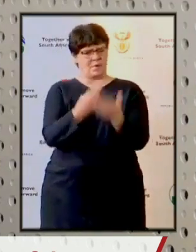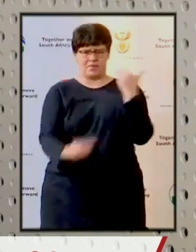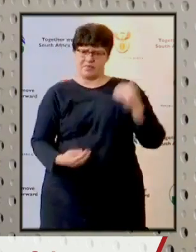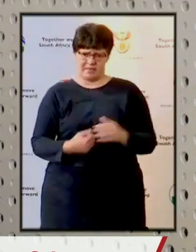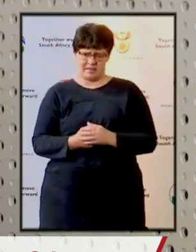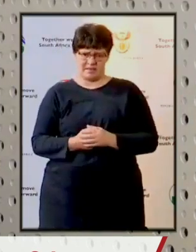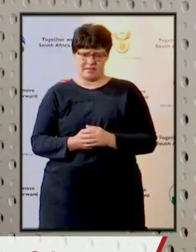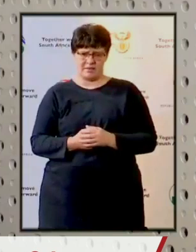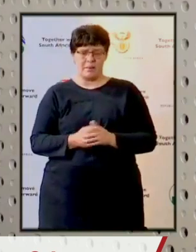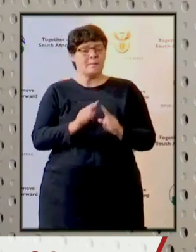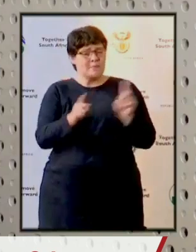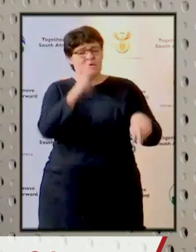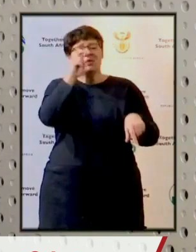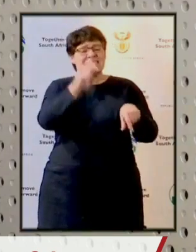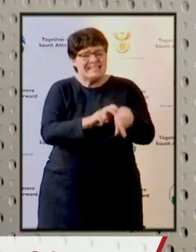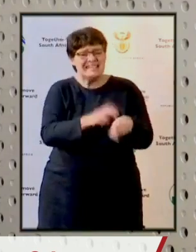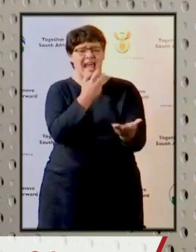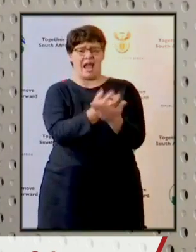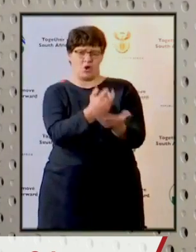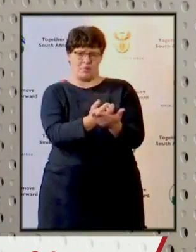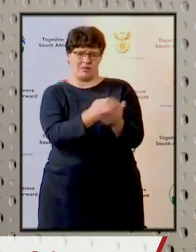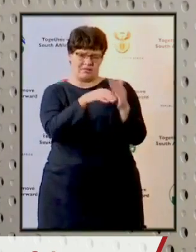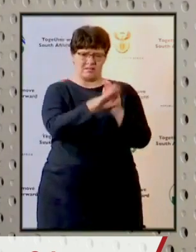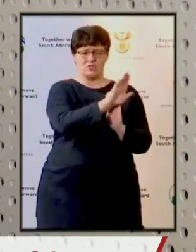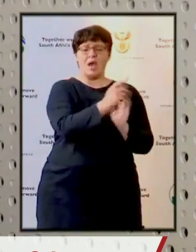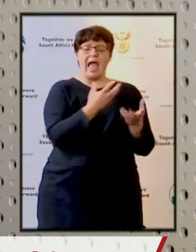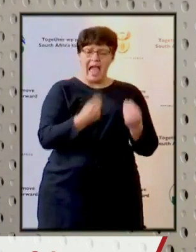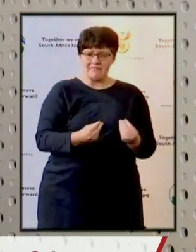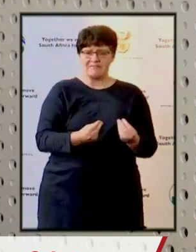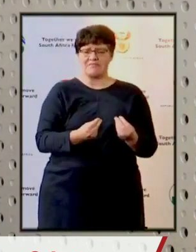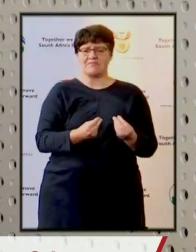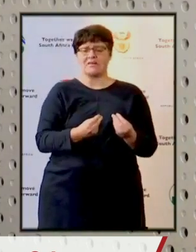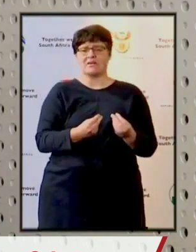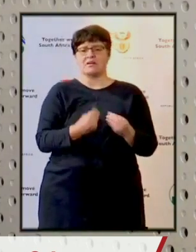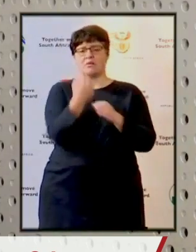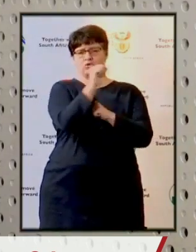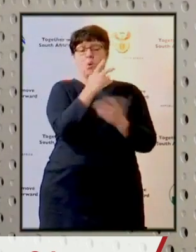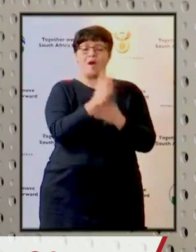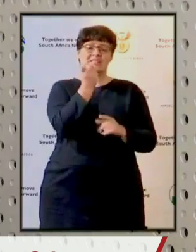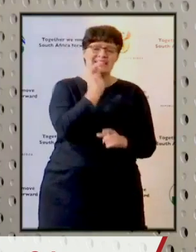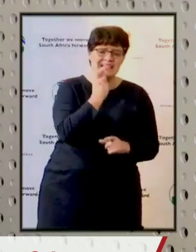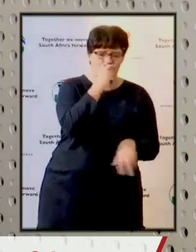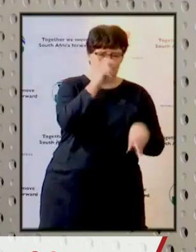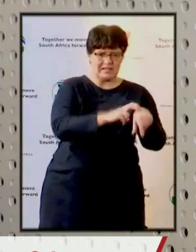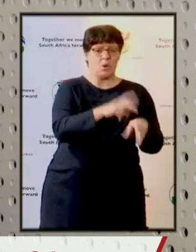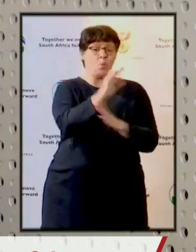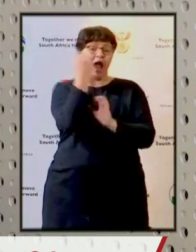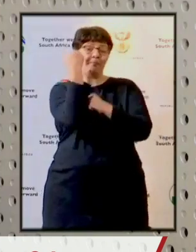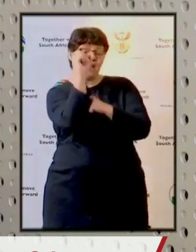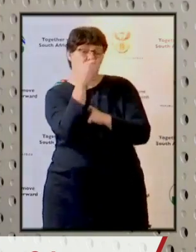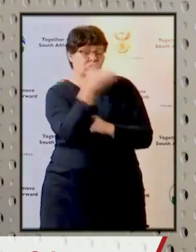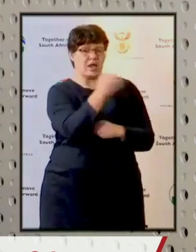up the economy more so that we have steel production because factories need them, so that we have car